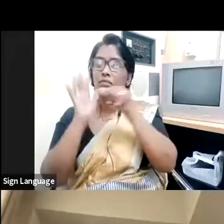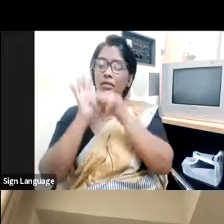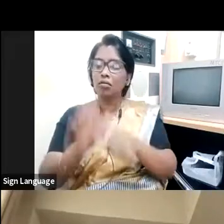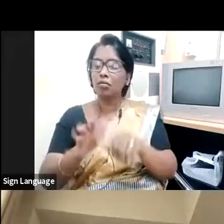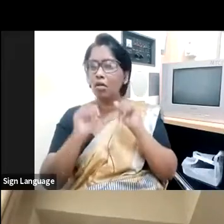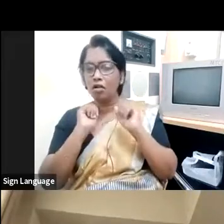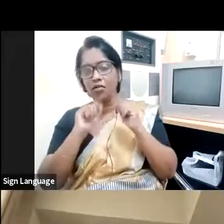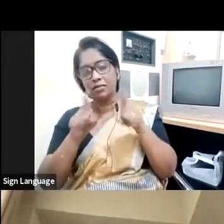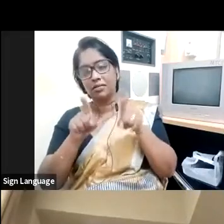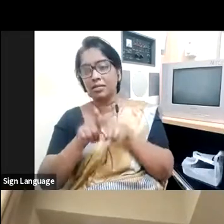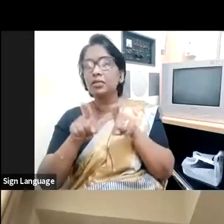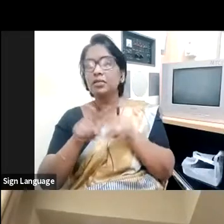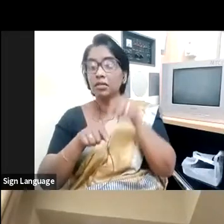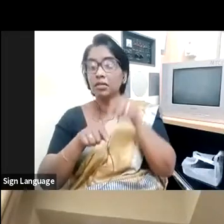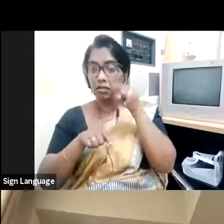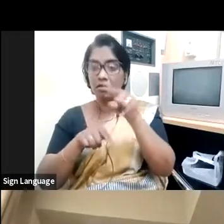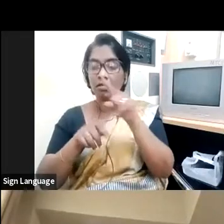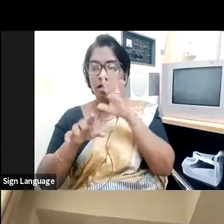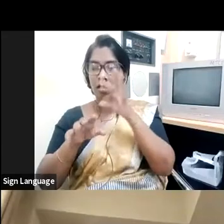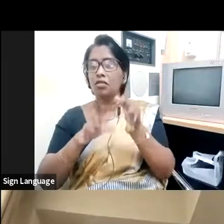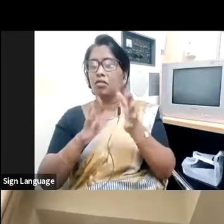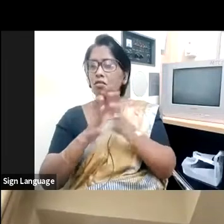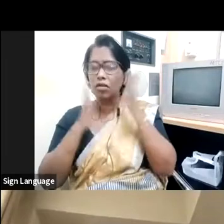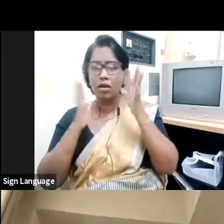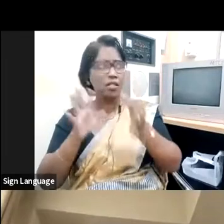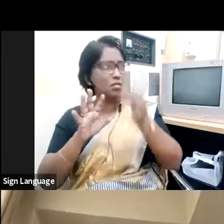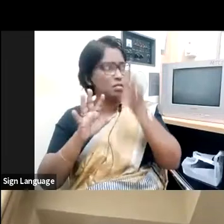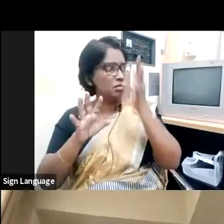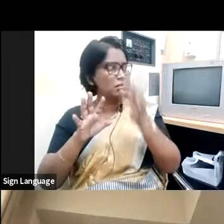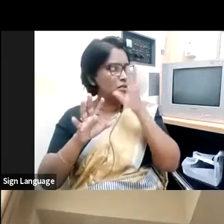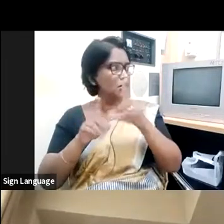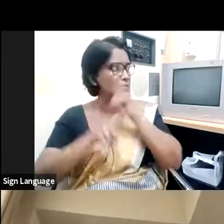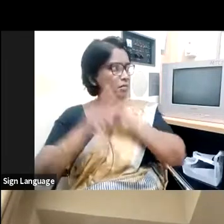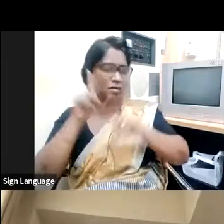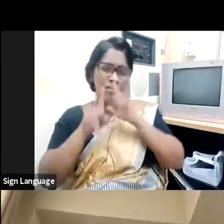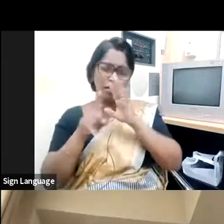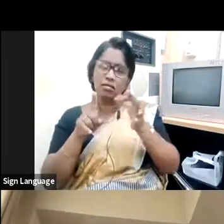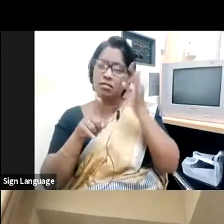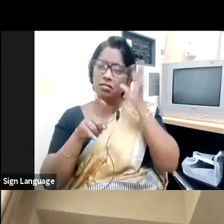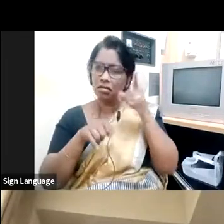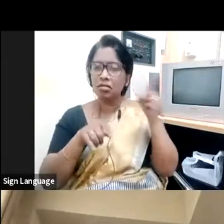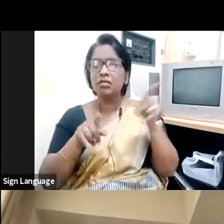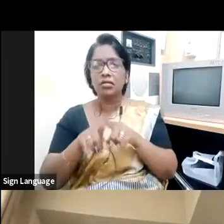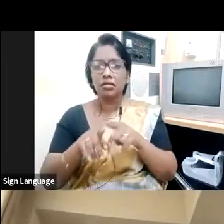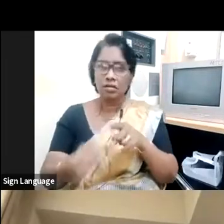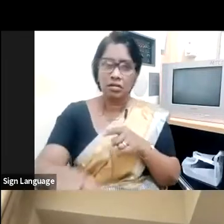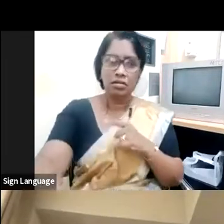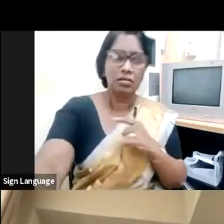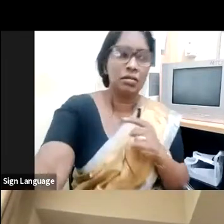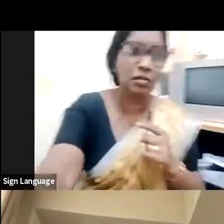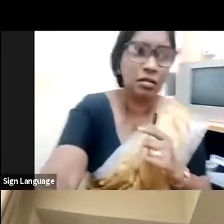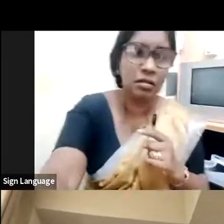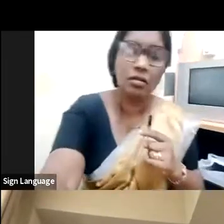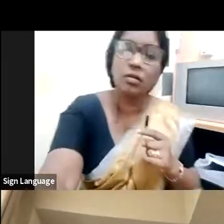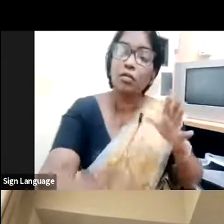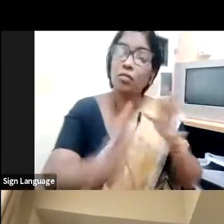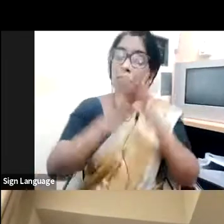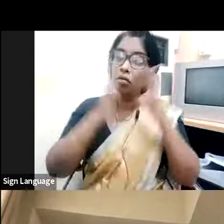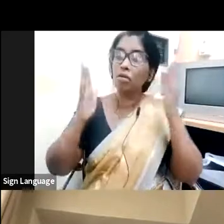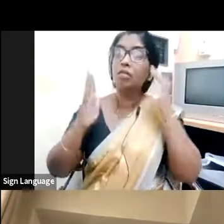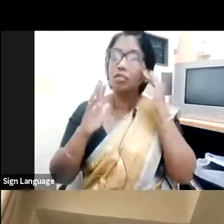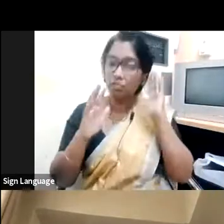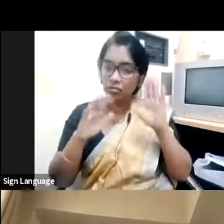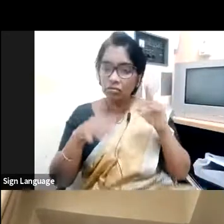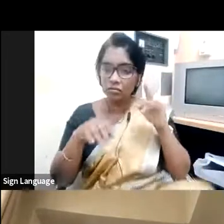countries, women have to stop anything they are doing while they are menstruating. Girls are missing school days. In well-developed